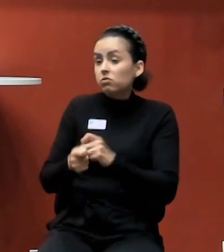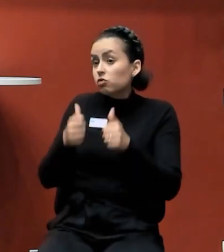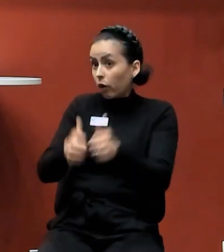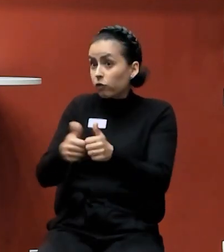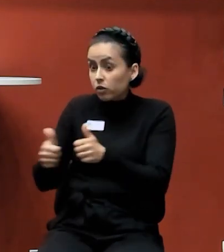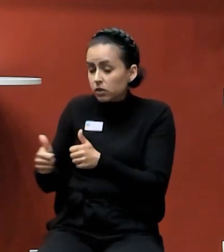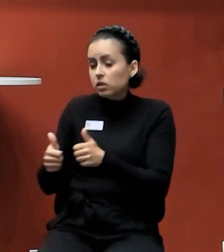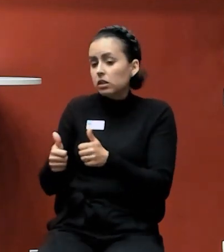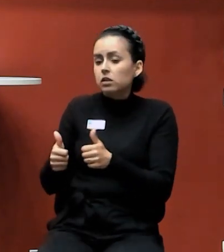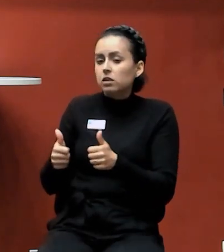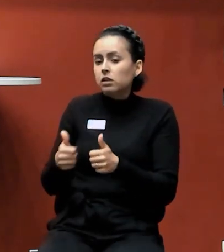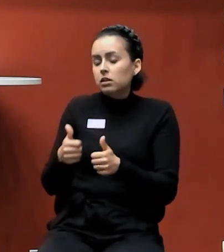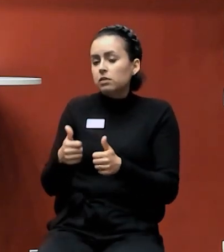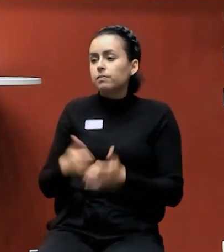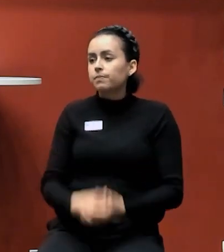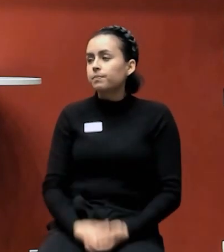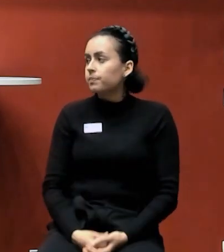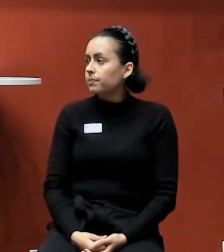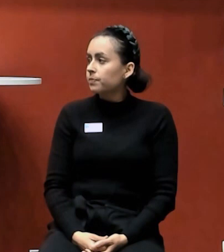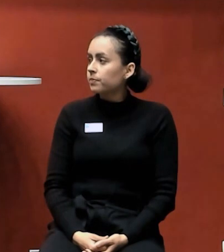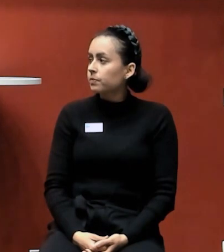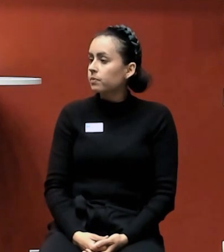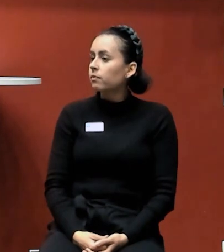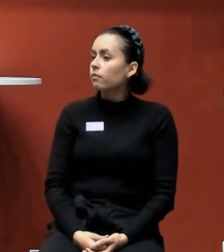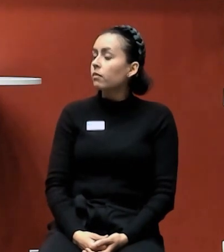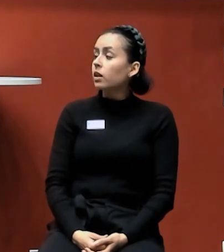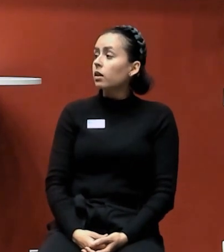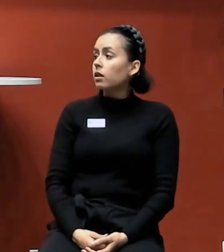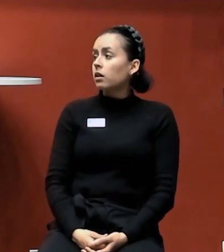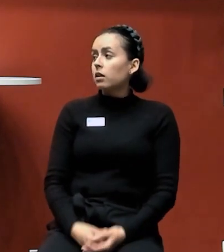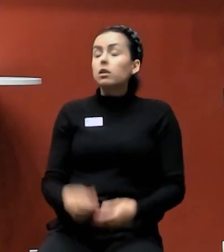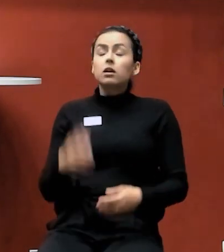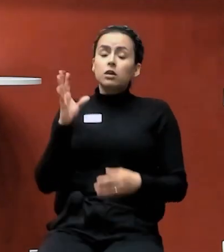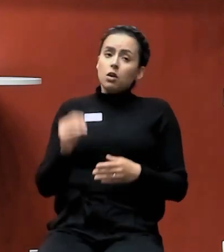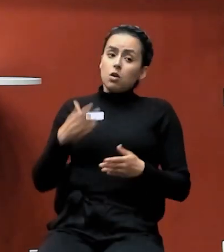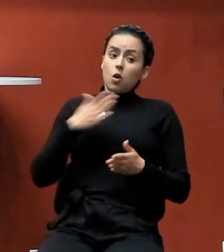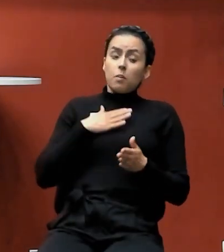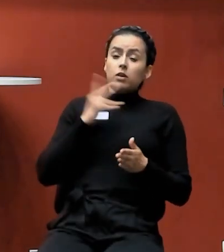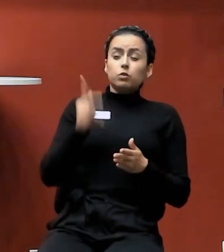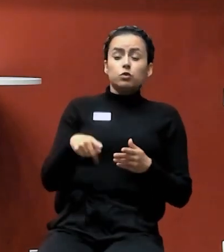I hope I do. I'm not sure I do, but I hope I do. So in that case, like, I had this question,